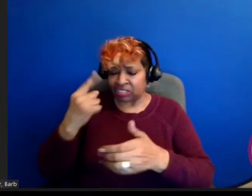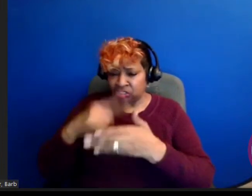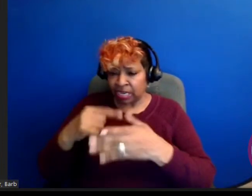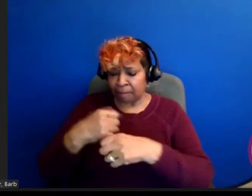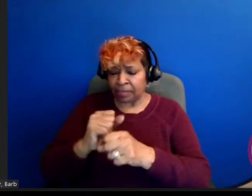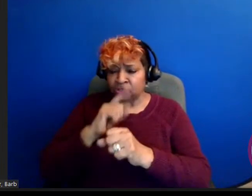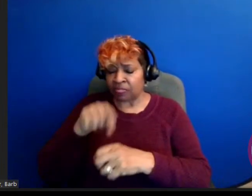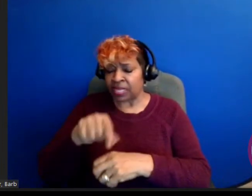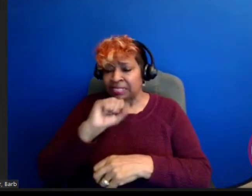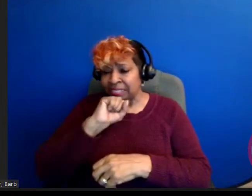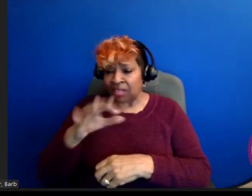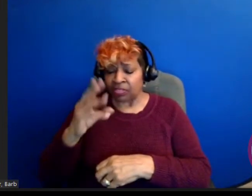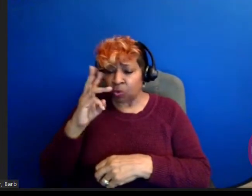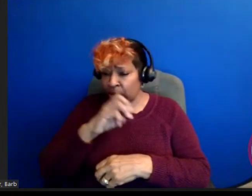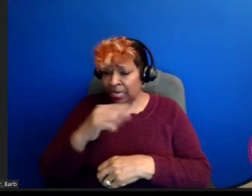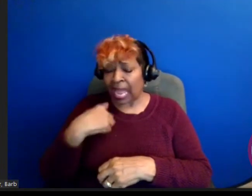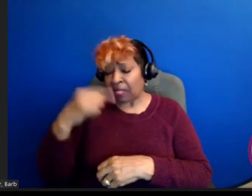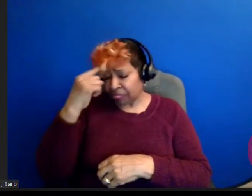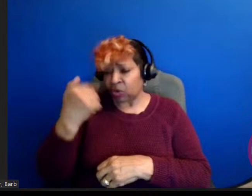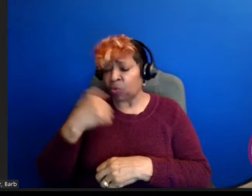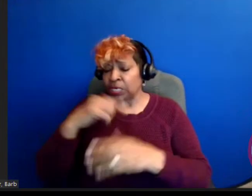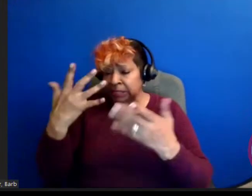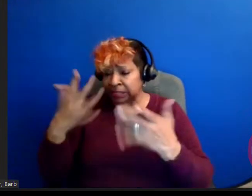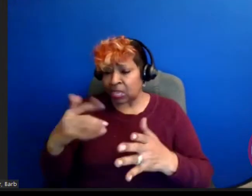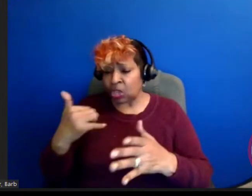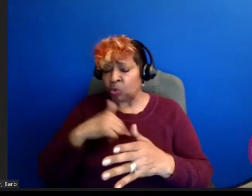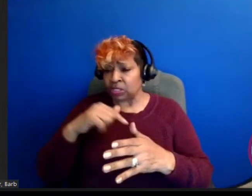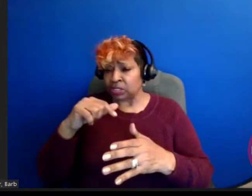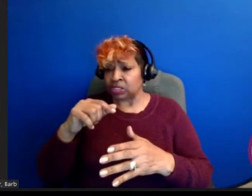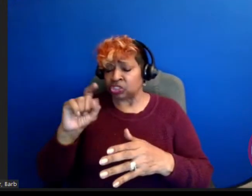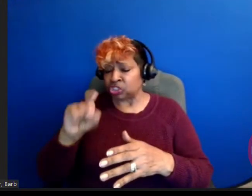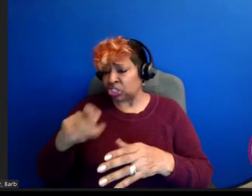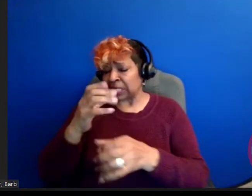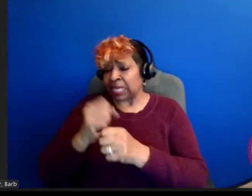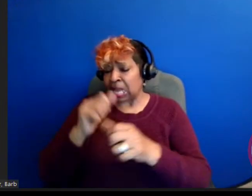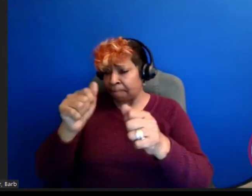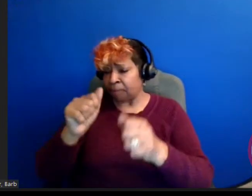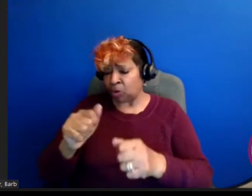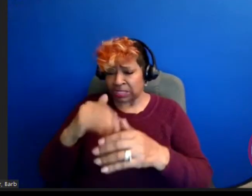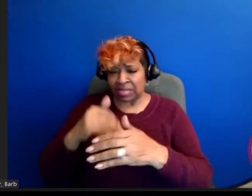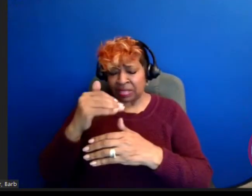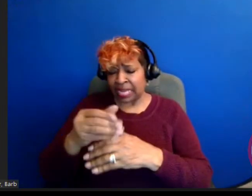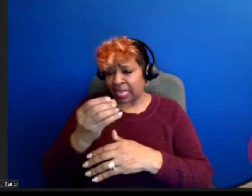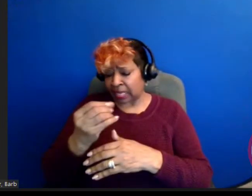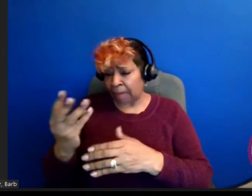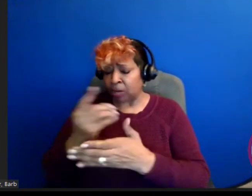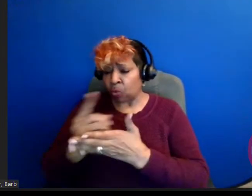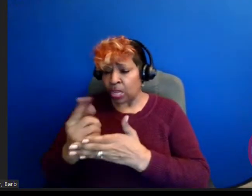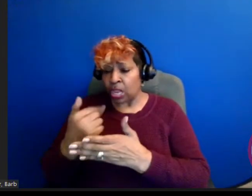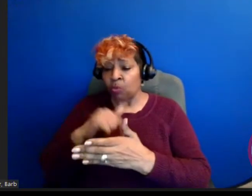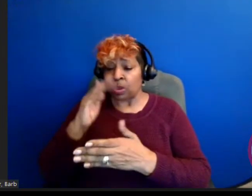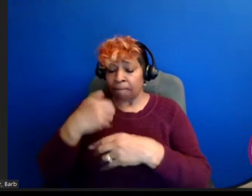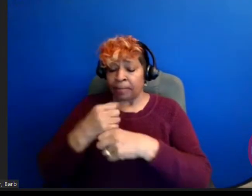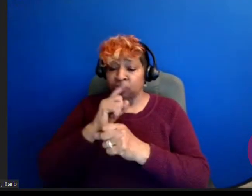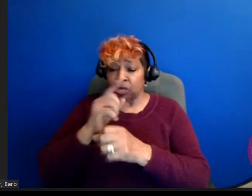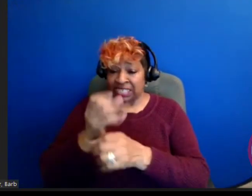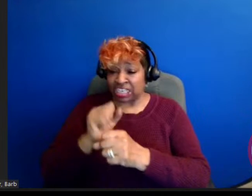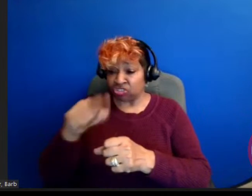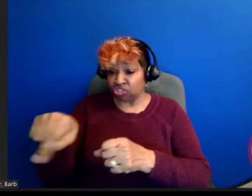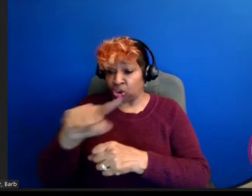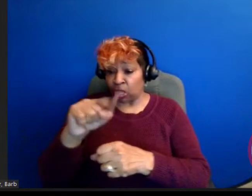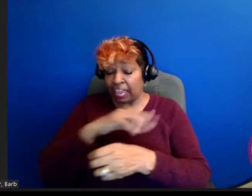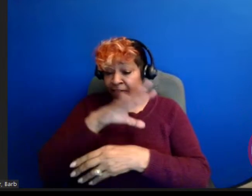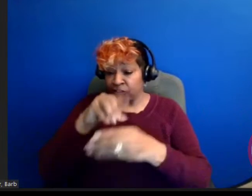weird in there. I think we're done. Okay. And we should get it posted, as I say, in the next couple of weeks. We'll make sure to get you guys involved in that when we do the posting